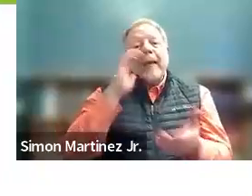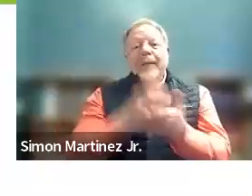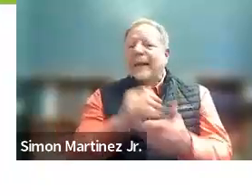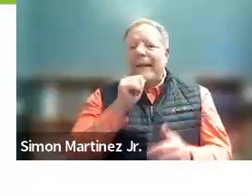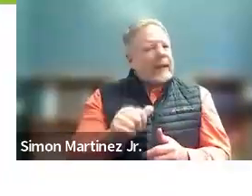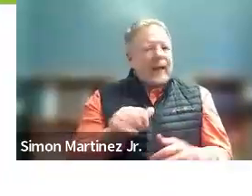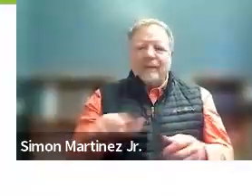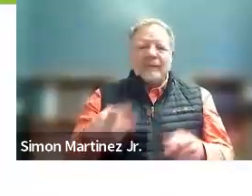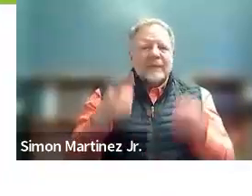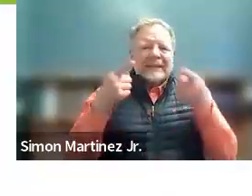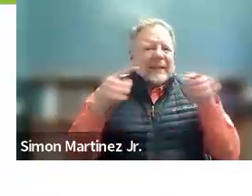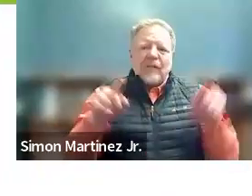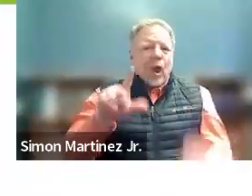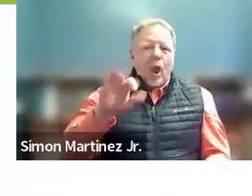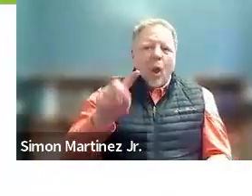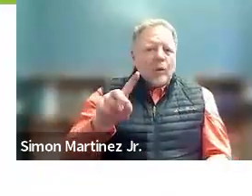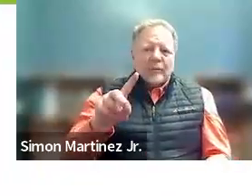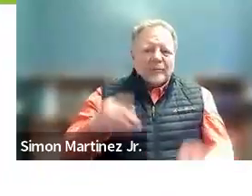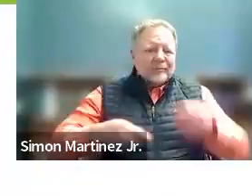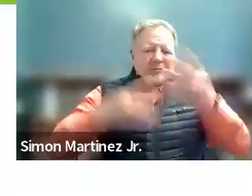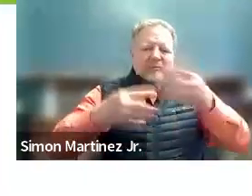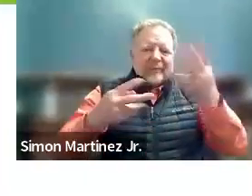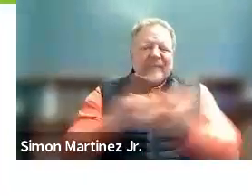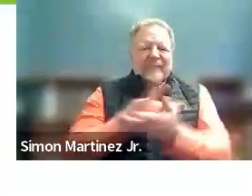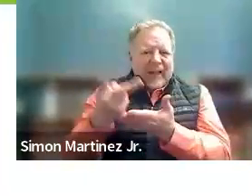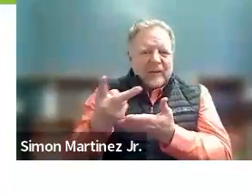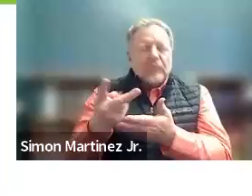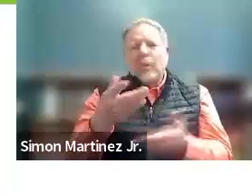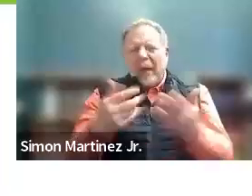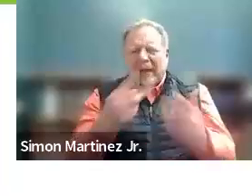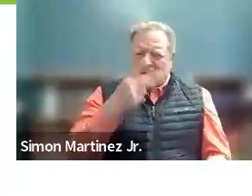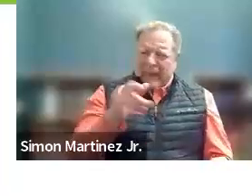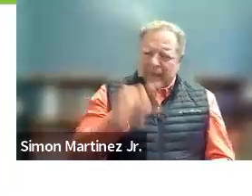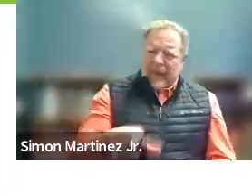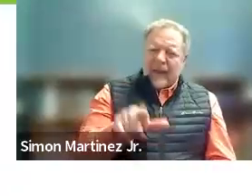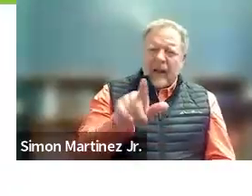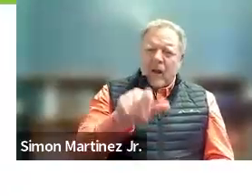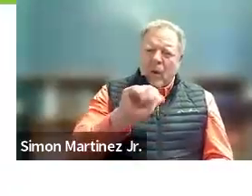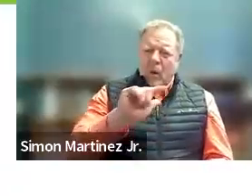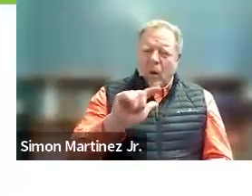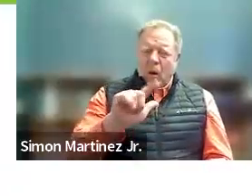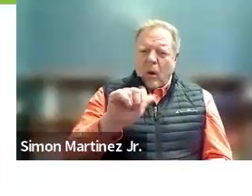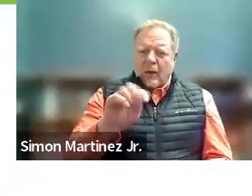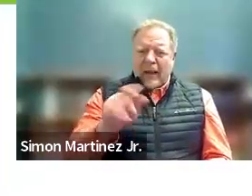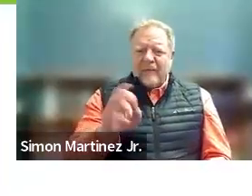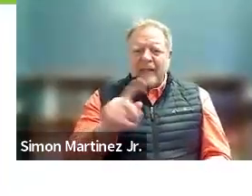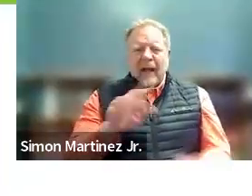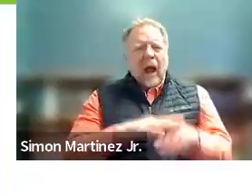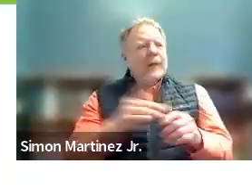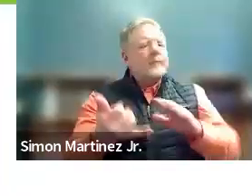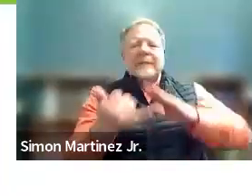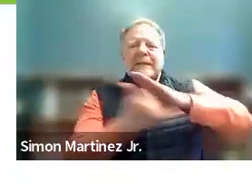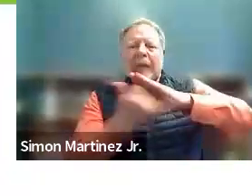load. So it's when you might see the alt text for an image if you're like on the subway